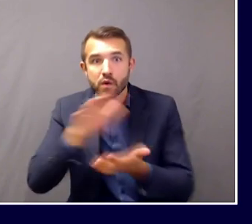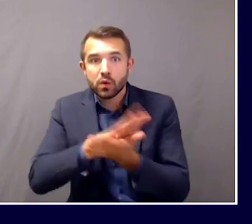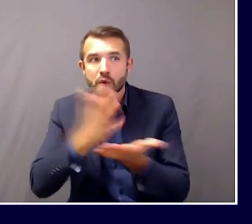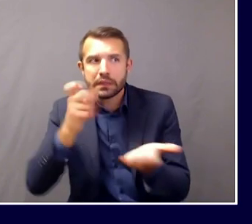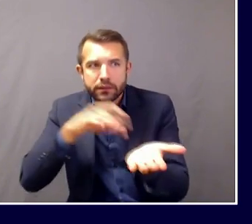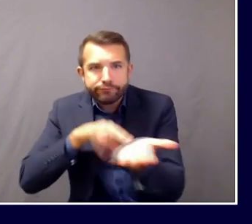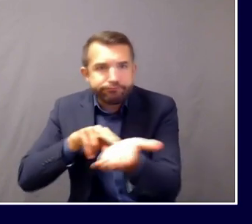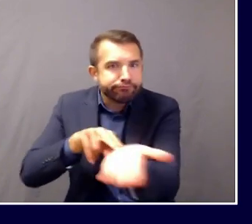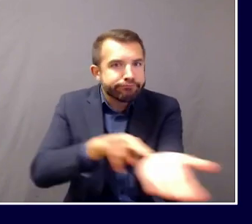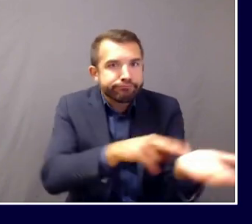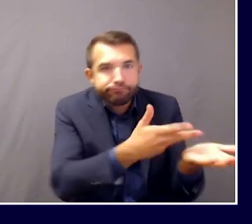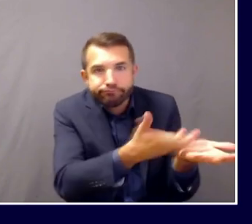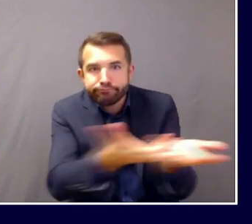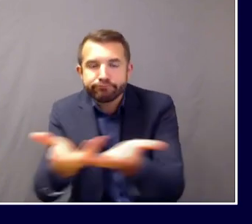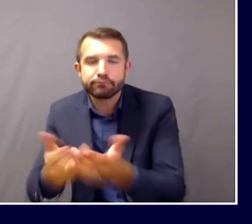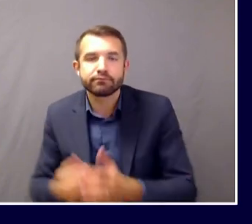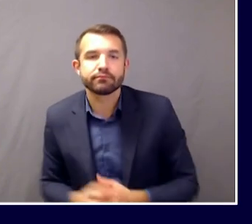Thank you.